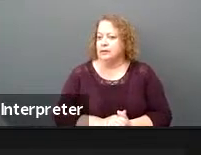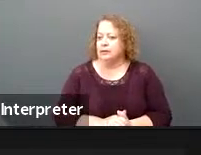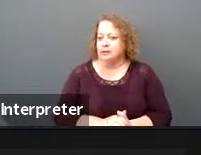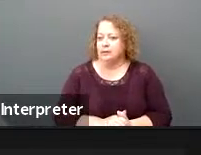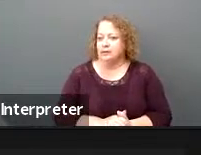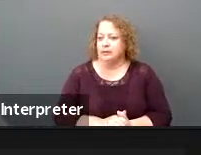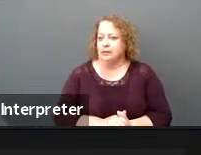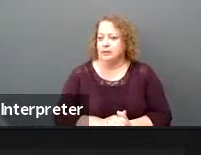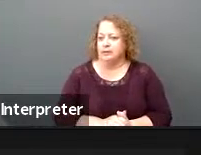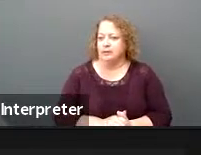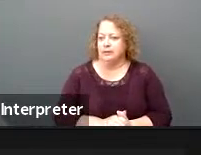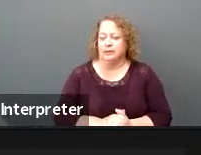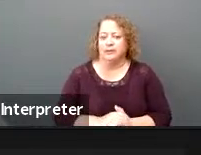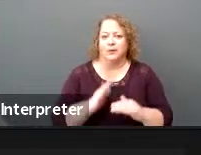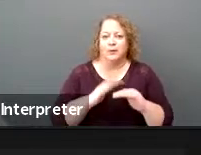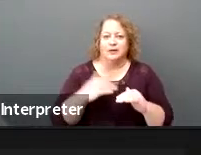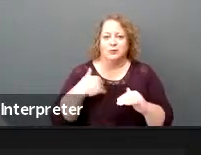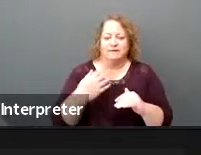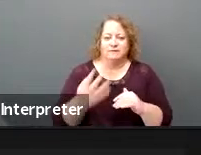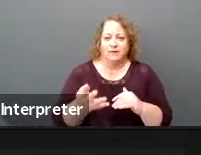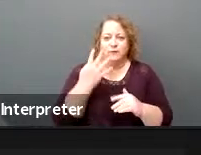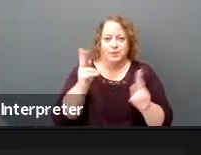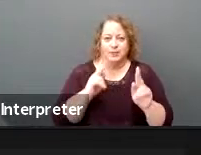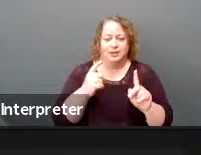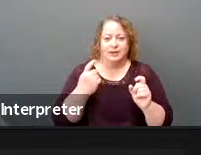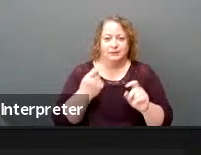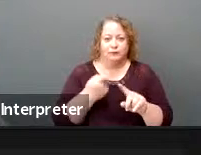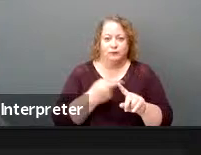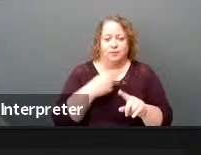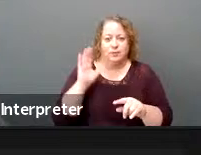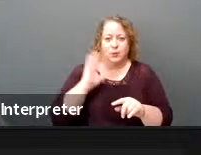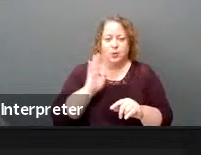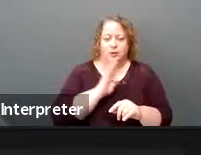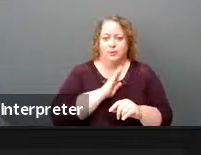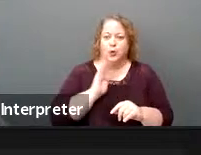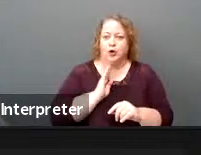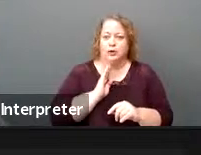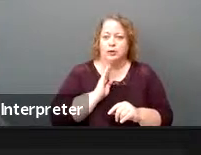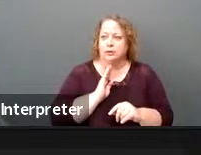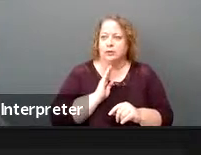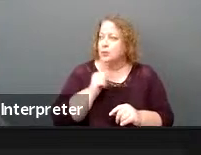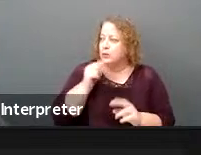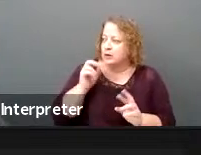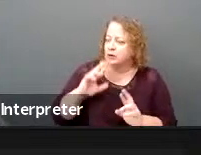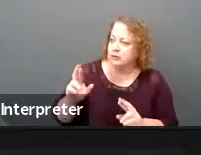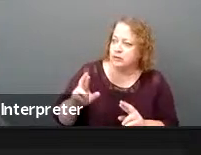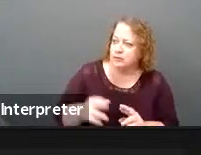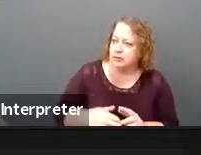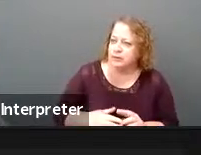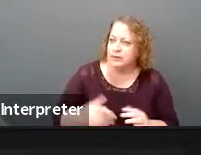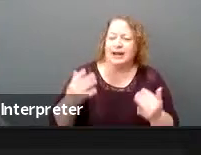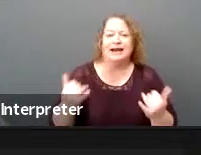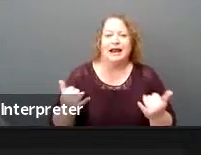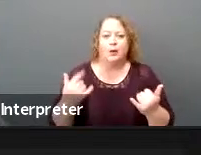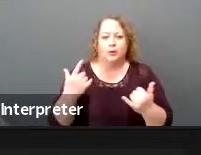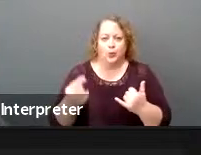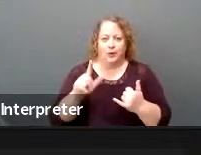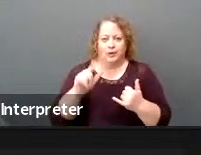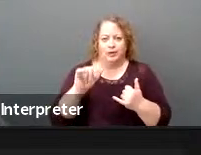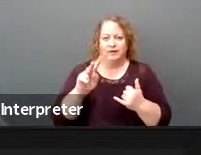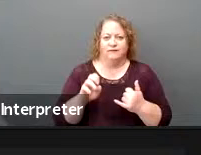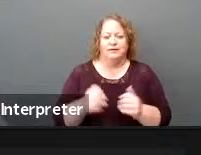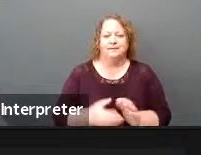We have 4 here from the old board, because we couldn't have, Dr. Cuneo, we're not ready yet? now going live.